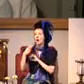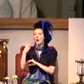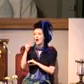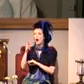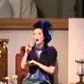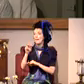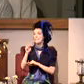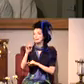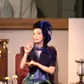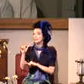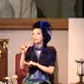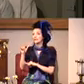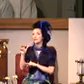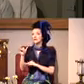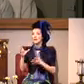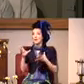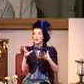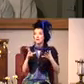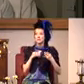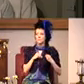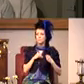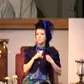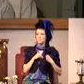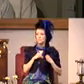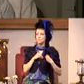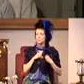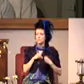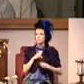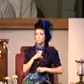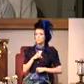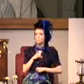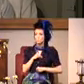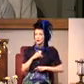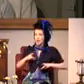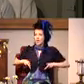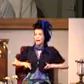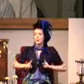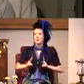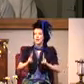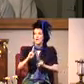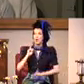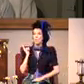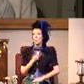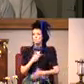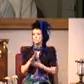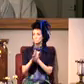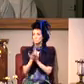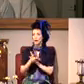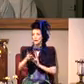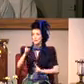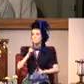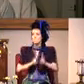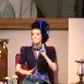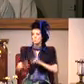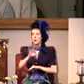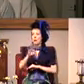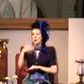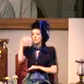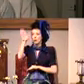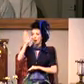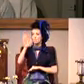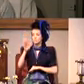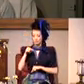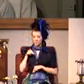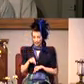acceptance, and to enable us to become the people of God just as we are, step by